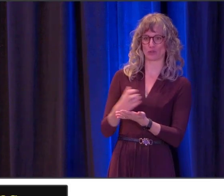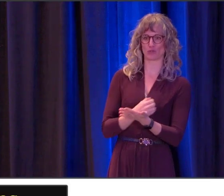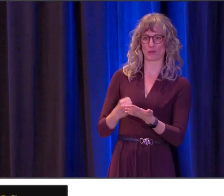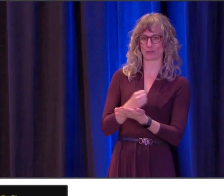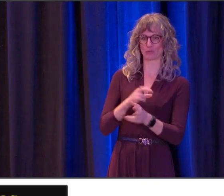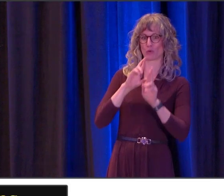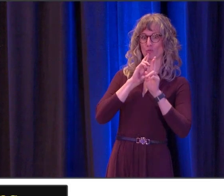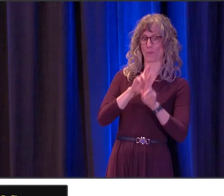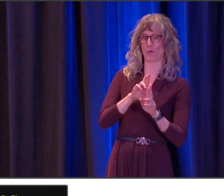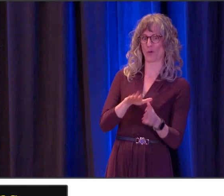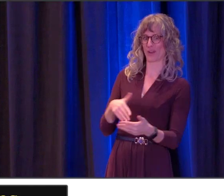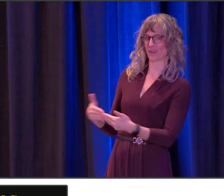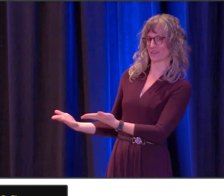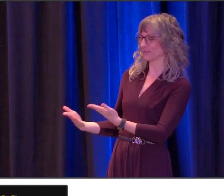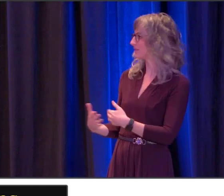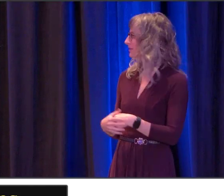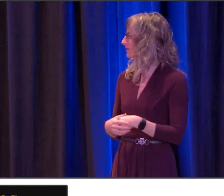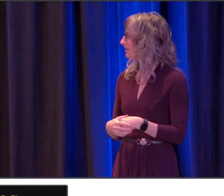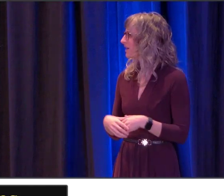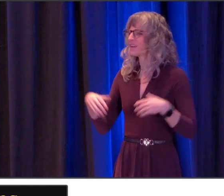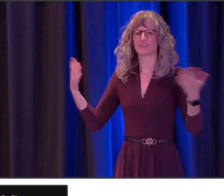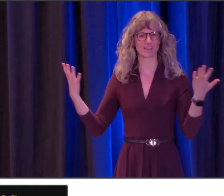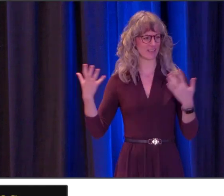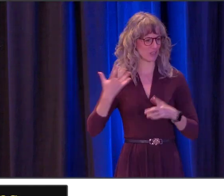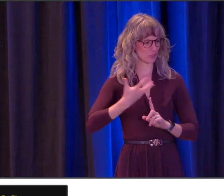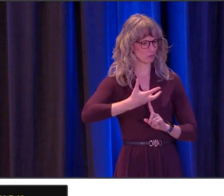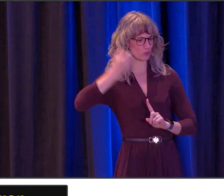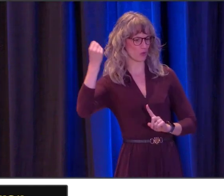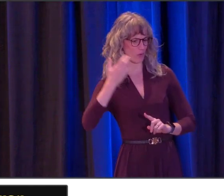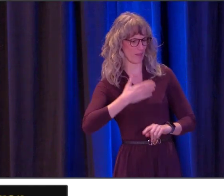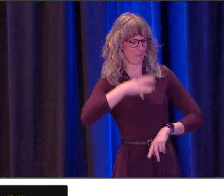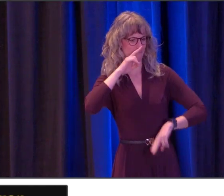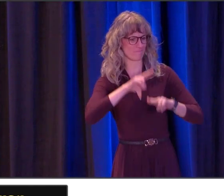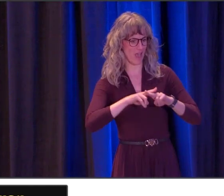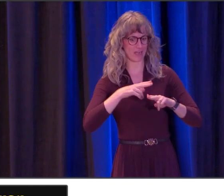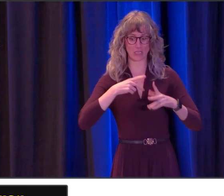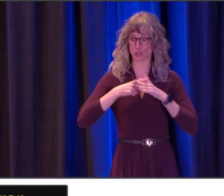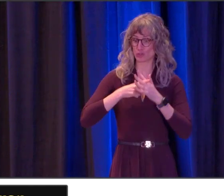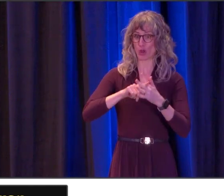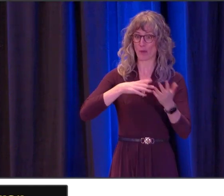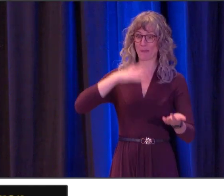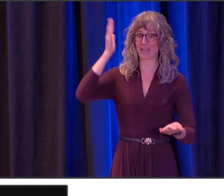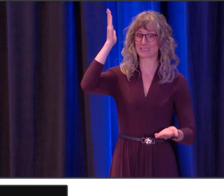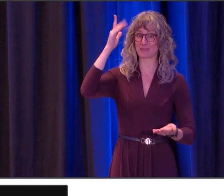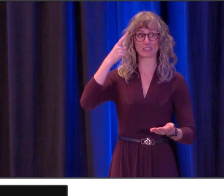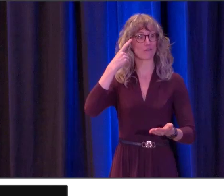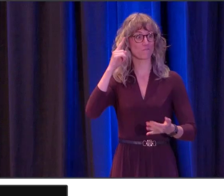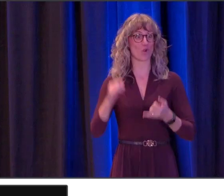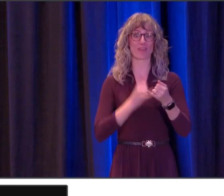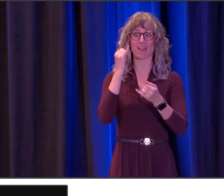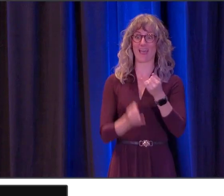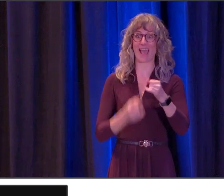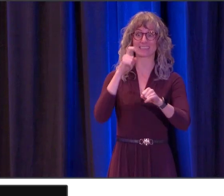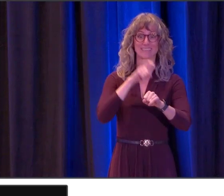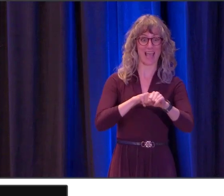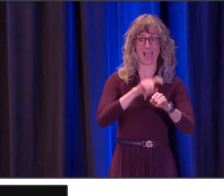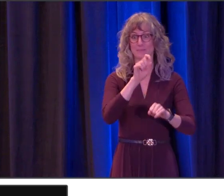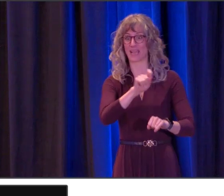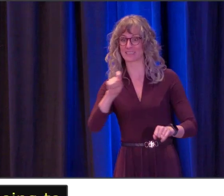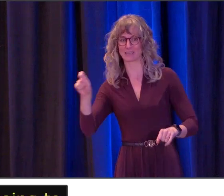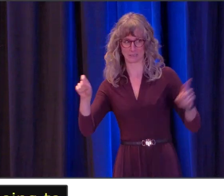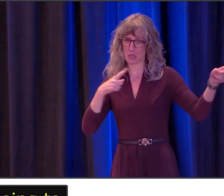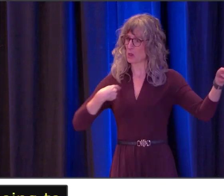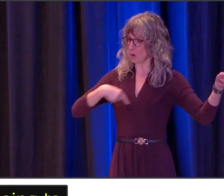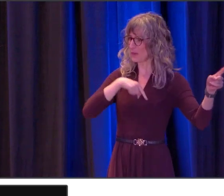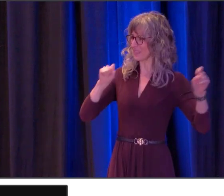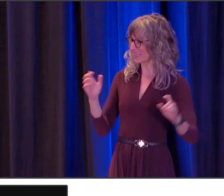See, he took away the fun. I was going to say for the last time. I did. Yeah. I took He does that to me on purpose.